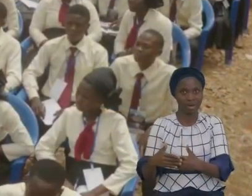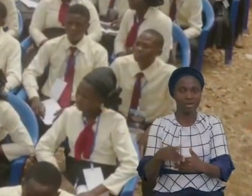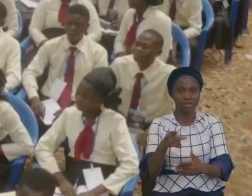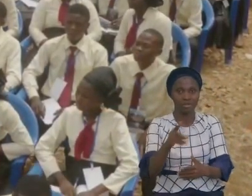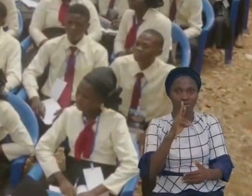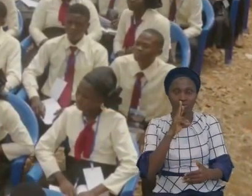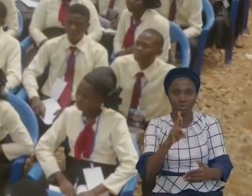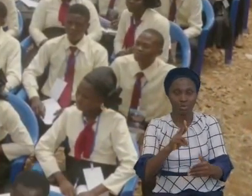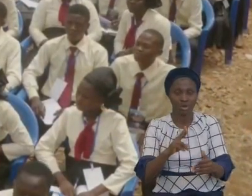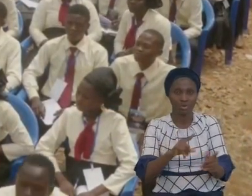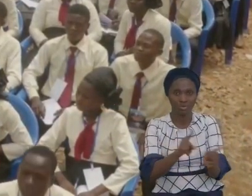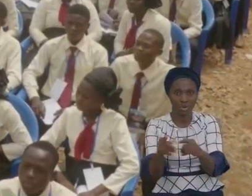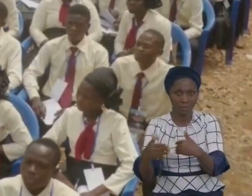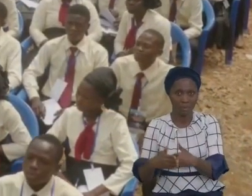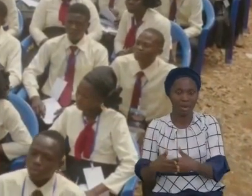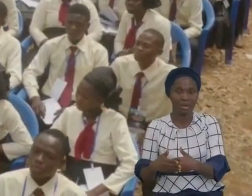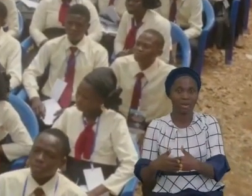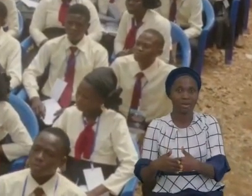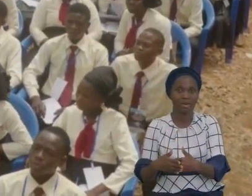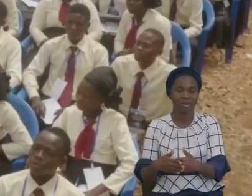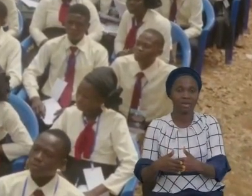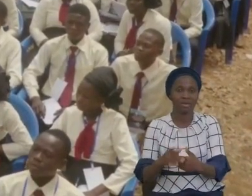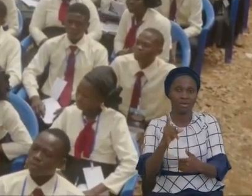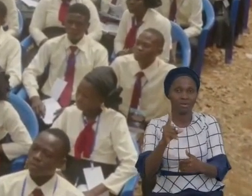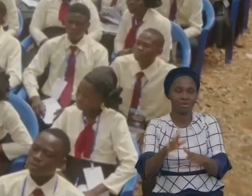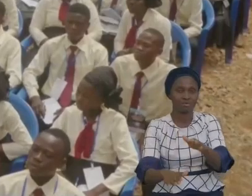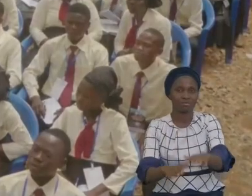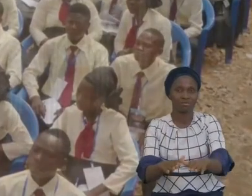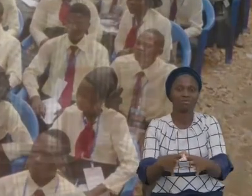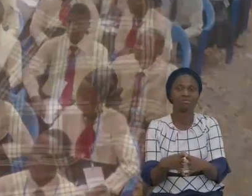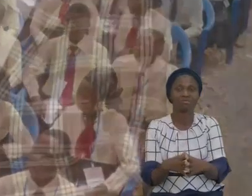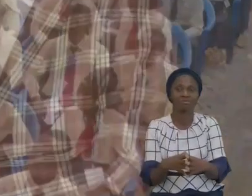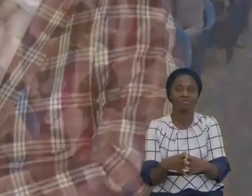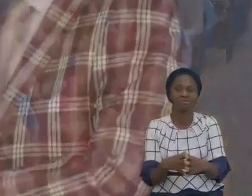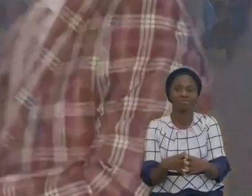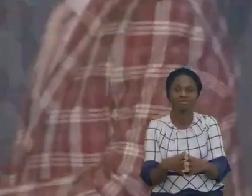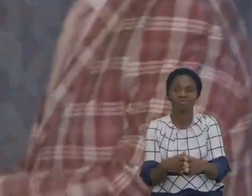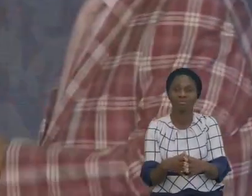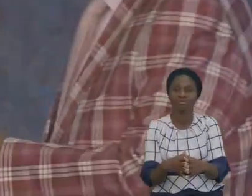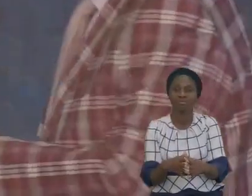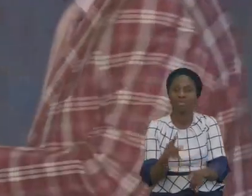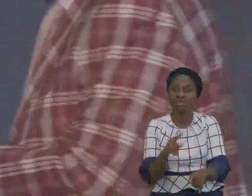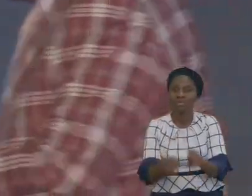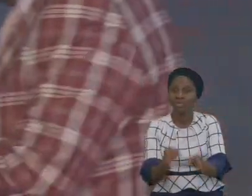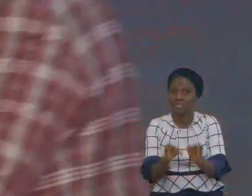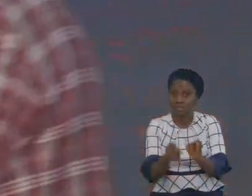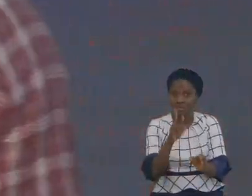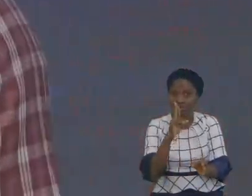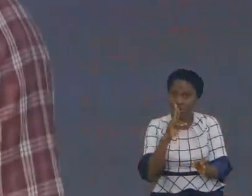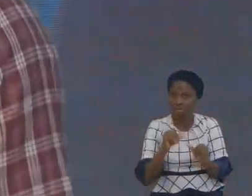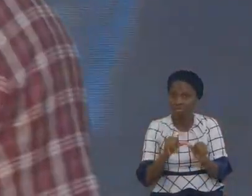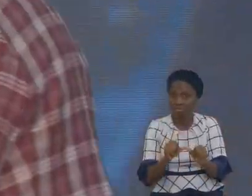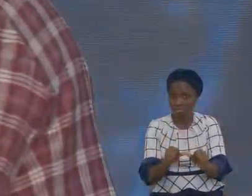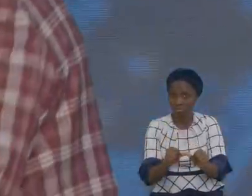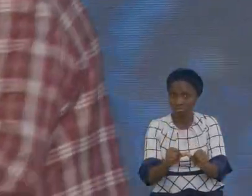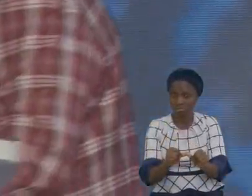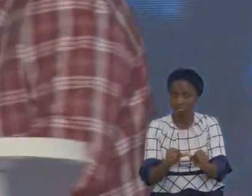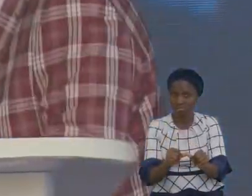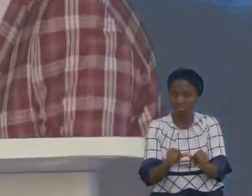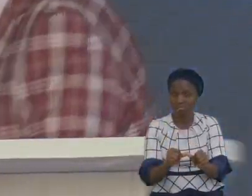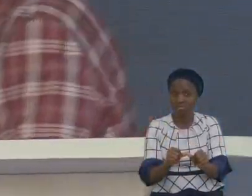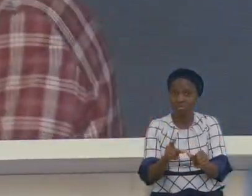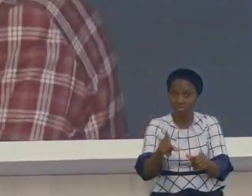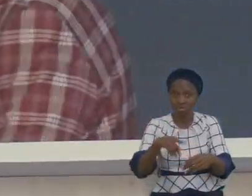But if you are consistent, if it's constant, and you take 1 step forward today,